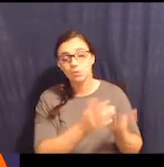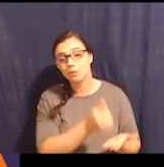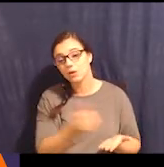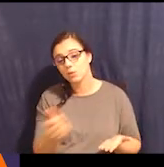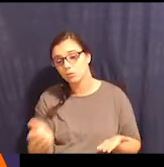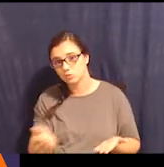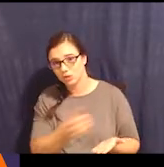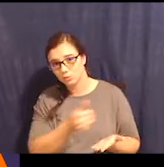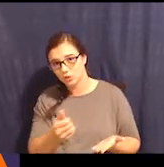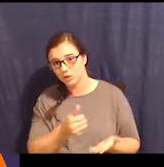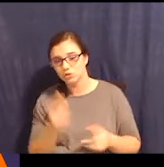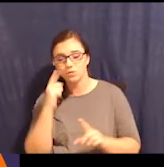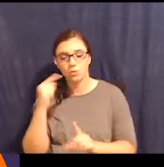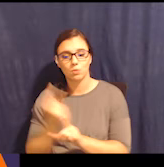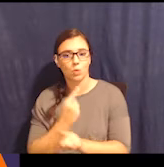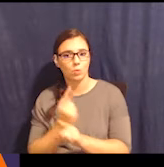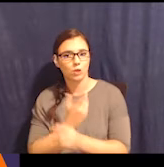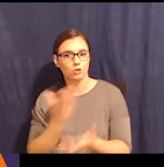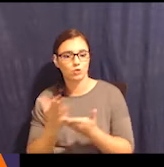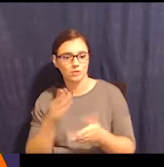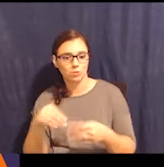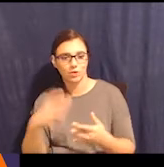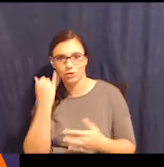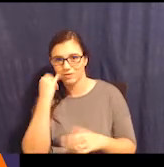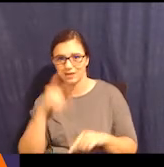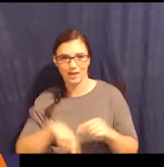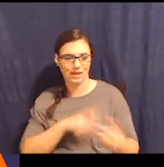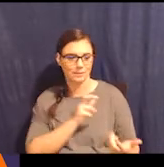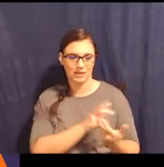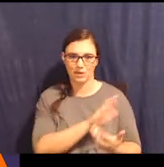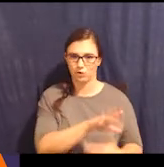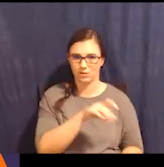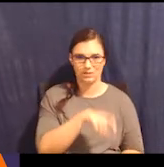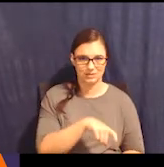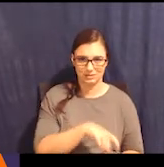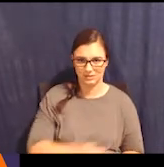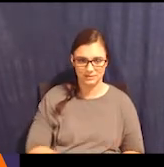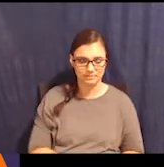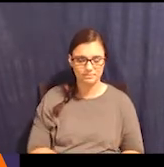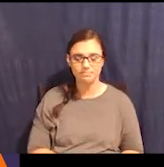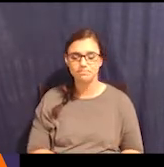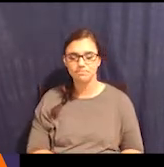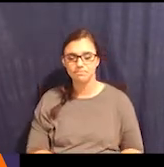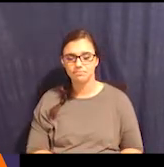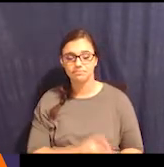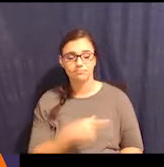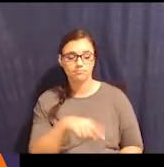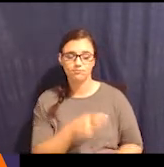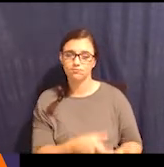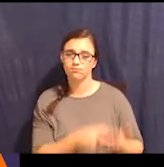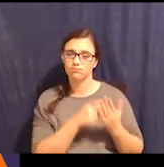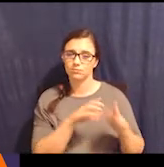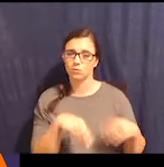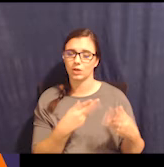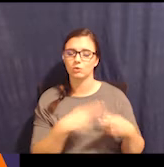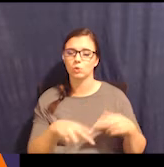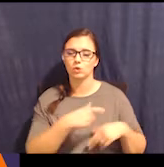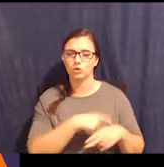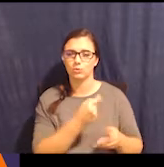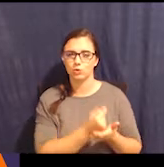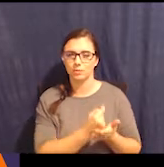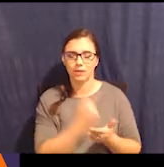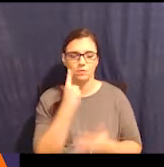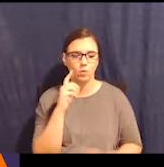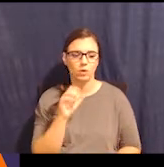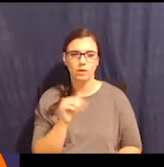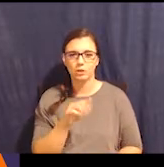individual. They are designated to provide short-term treatment for acute mental health crisis situations.